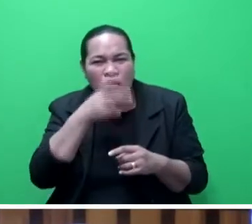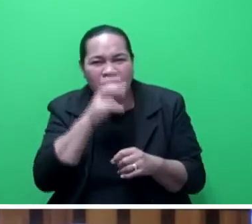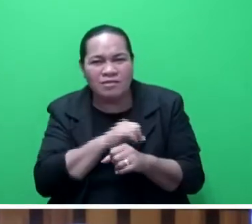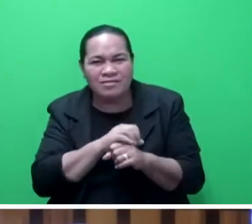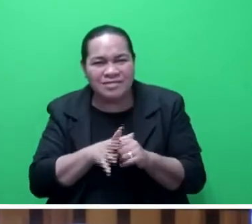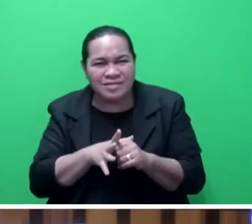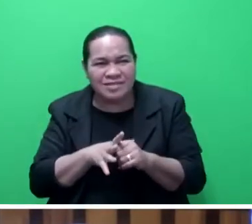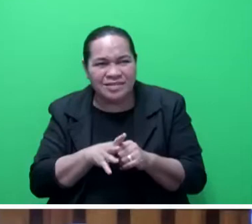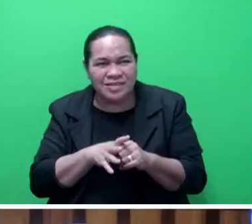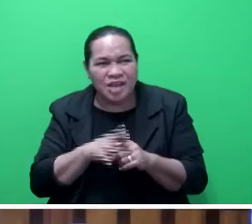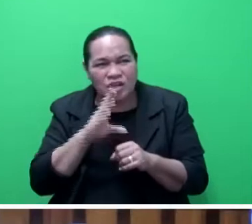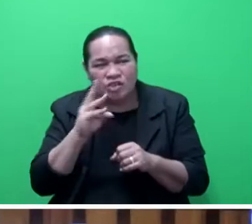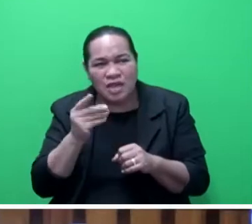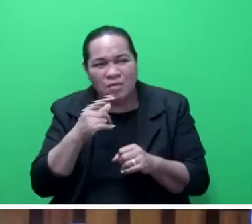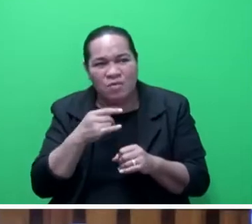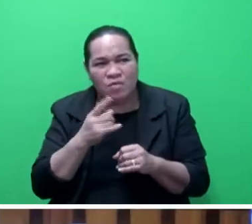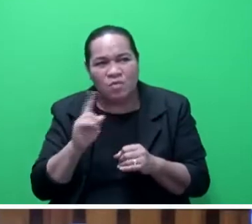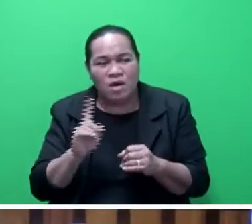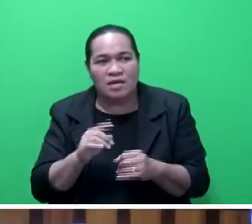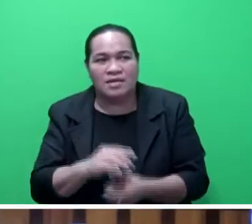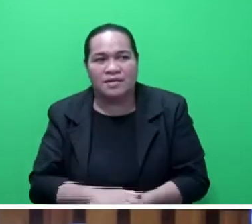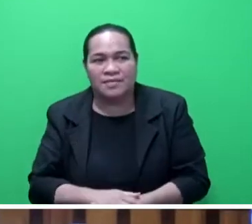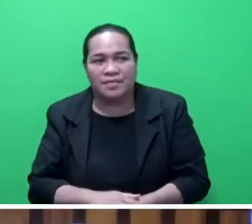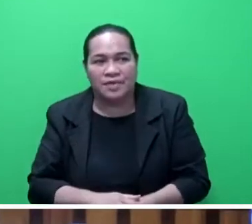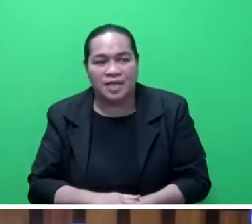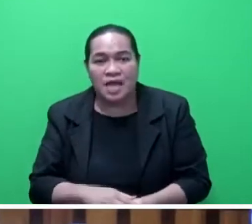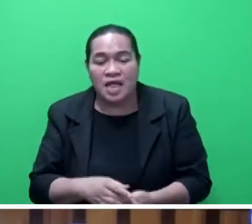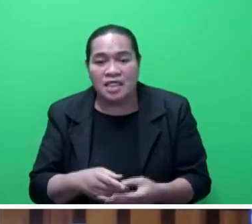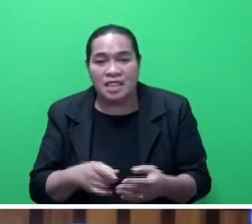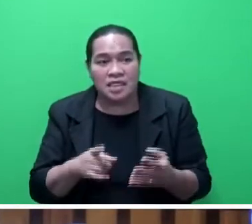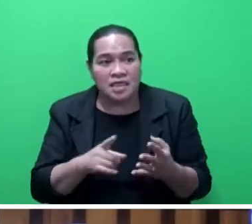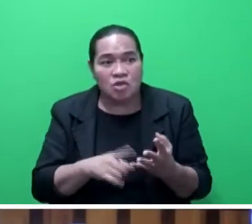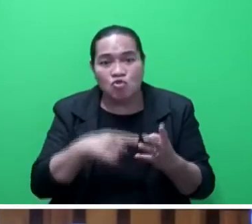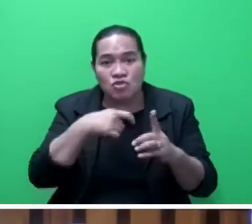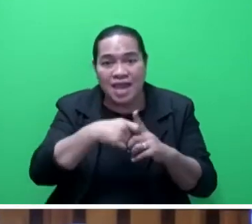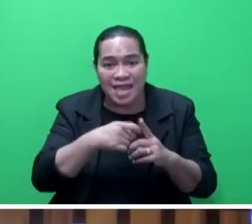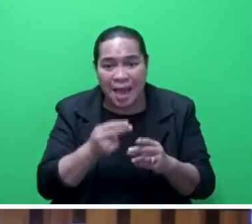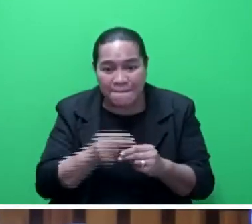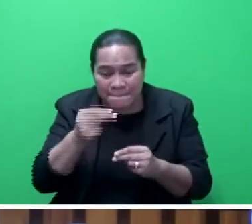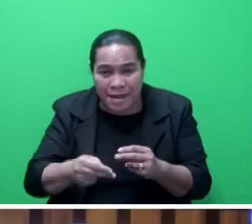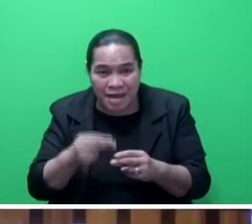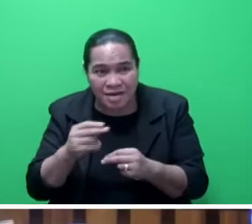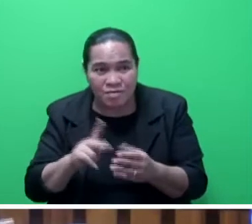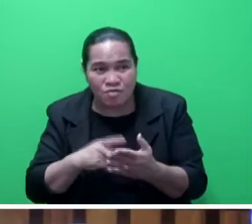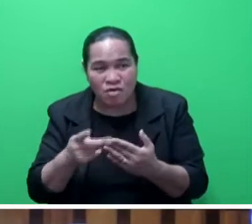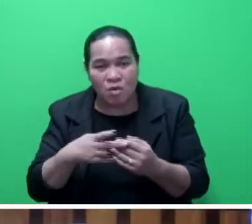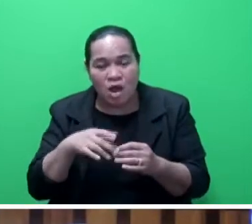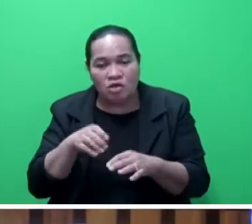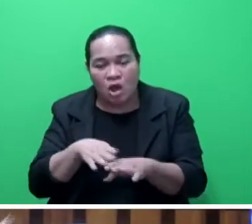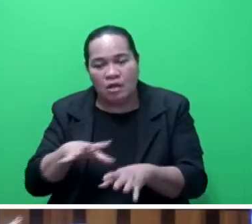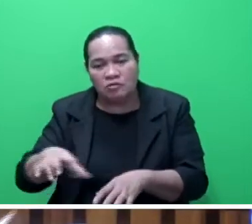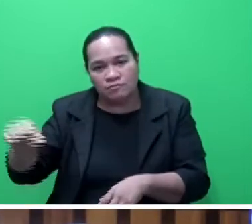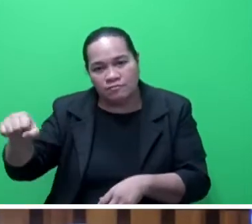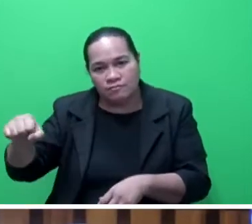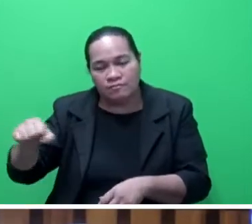of it was in fact, for example, the new cane planting program was somewhat slowed down or muted.